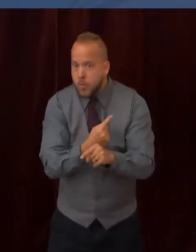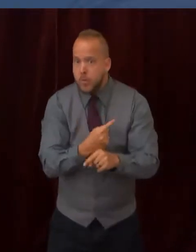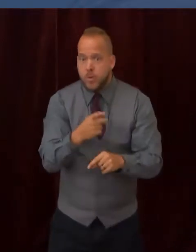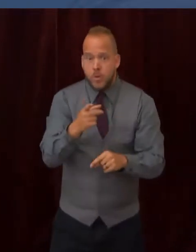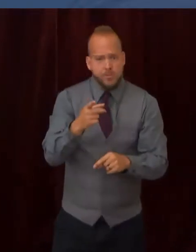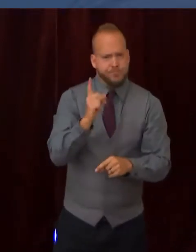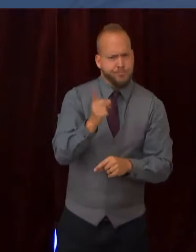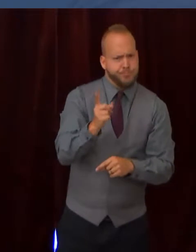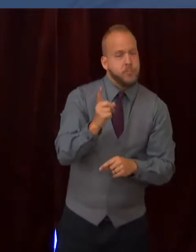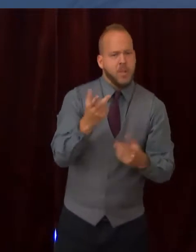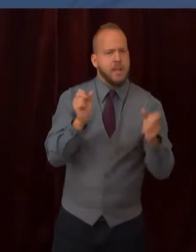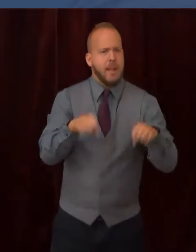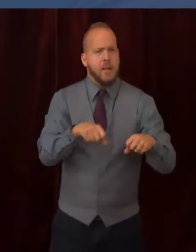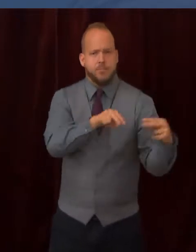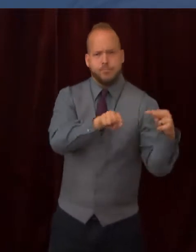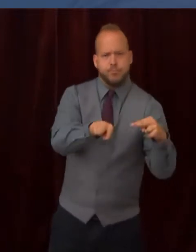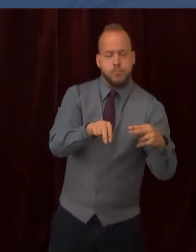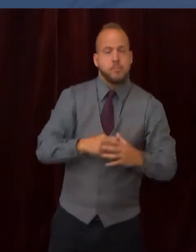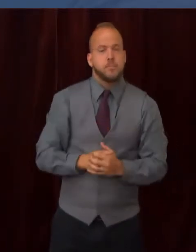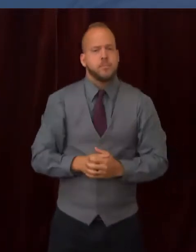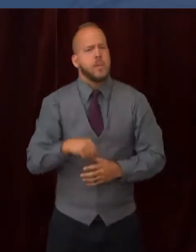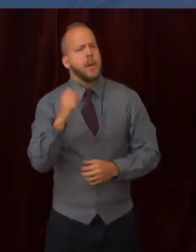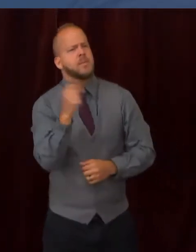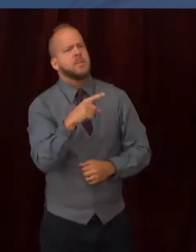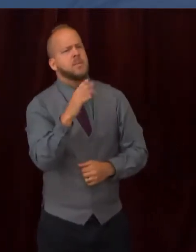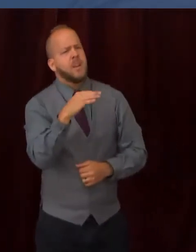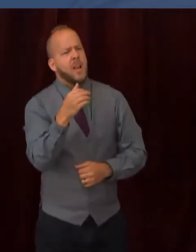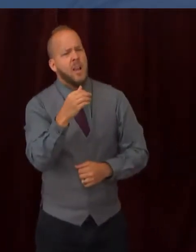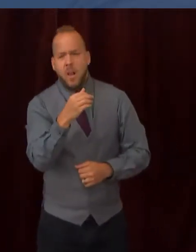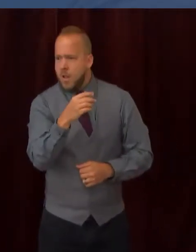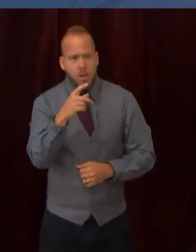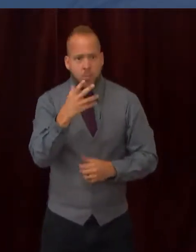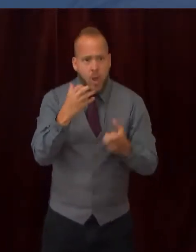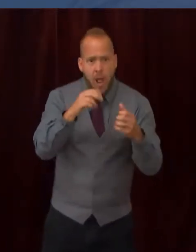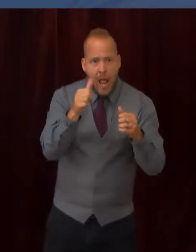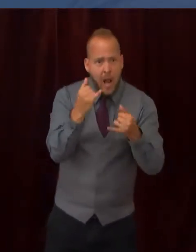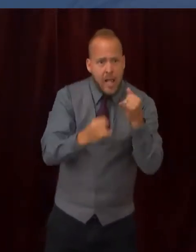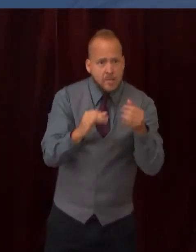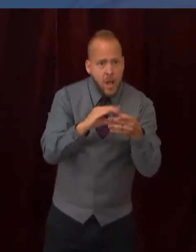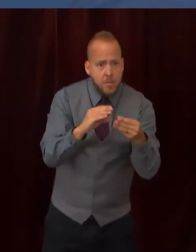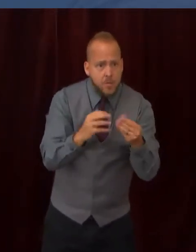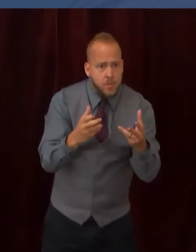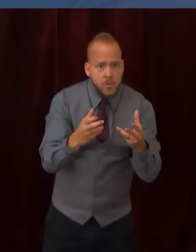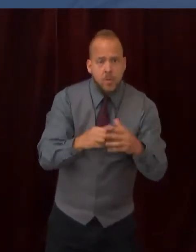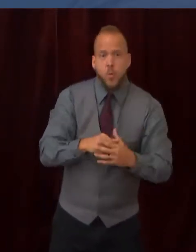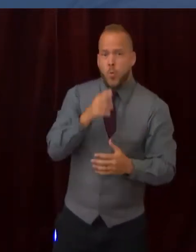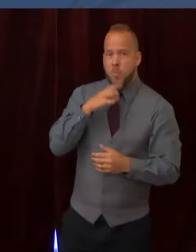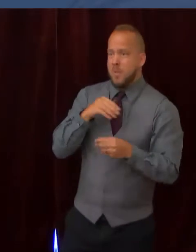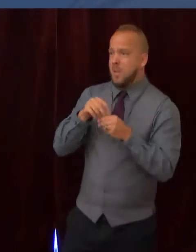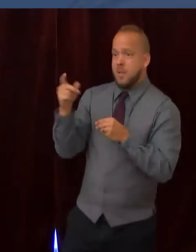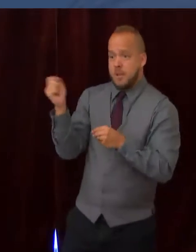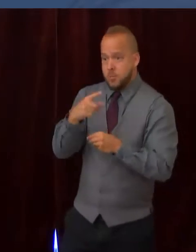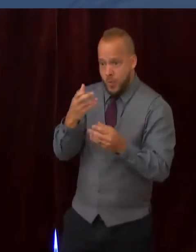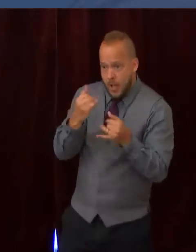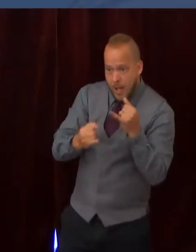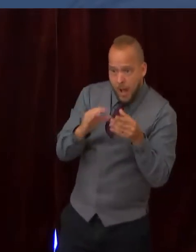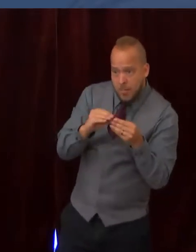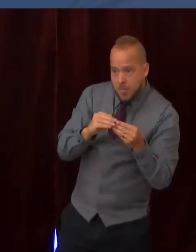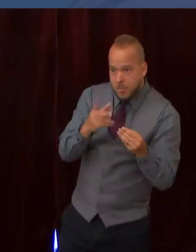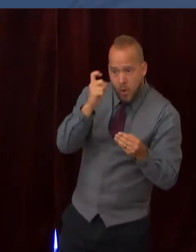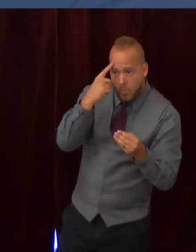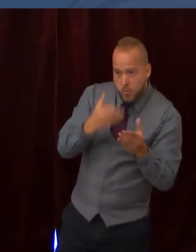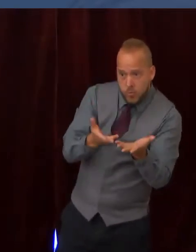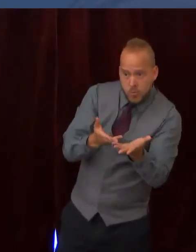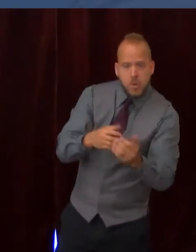No, I want to thank people who want to focus on justice and respect for both